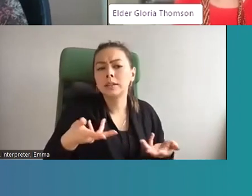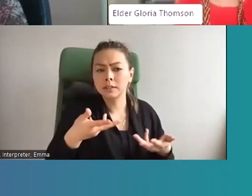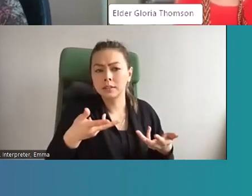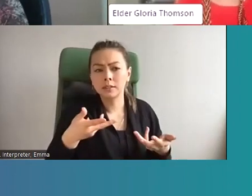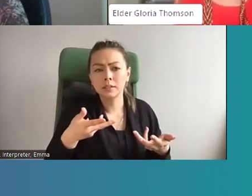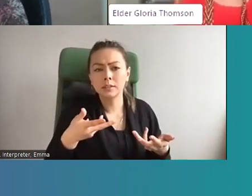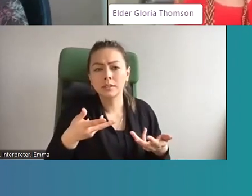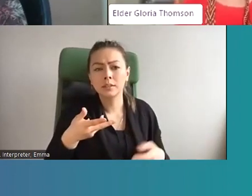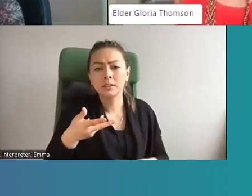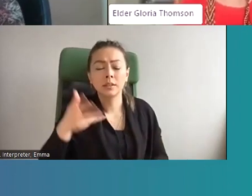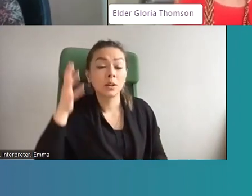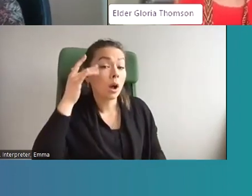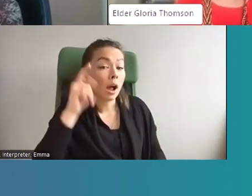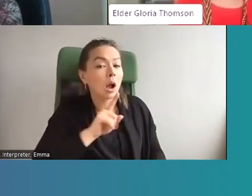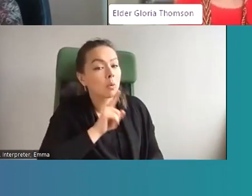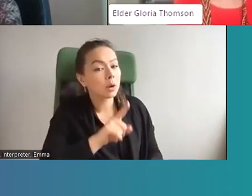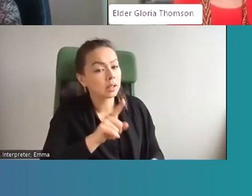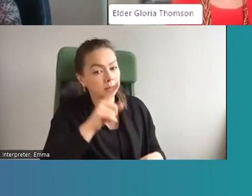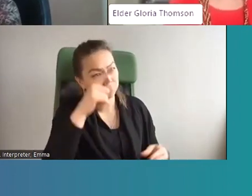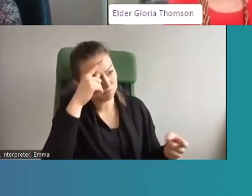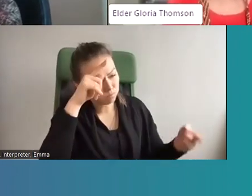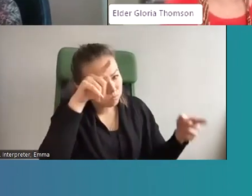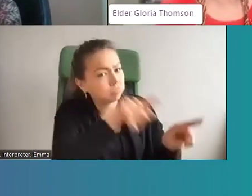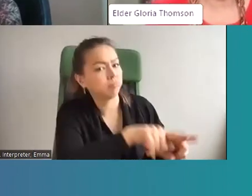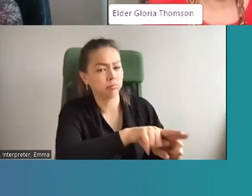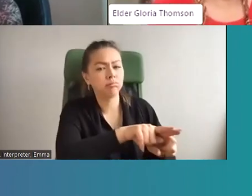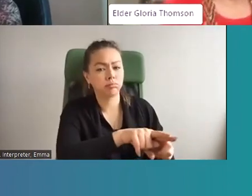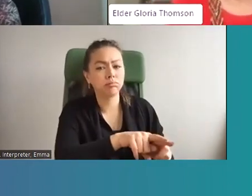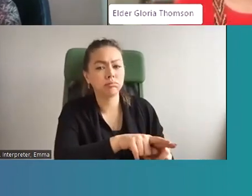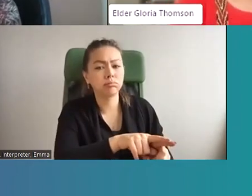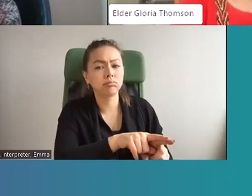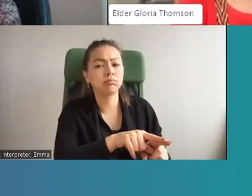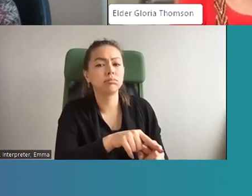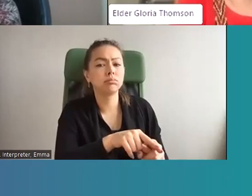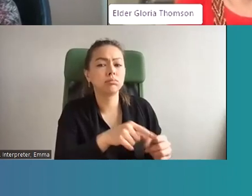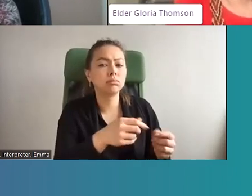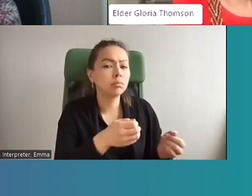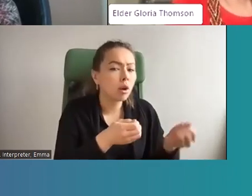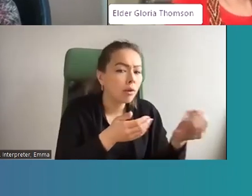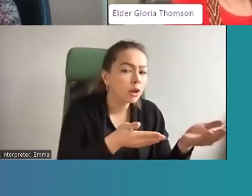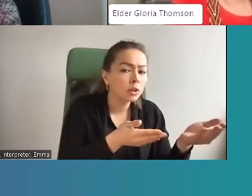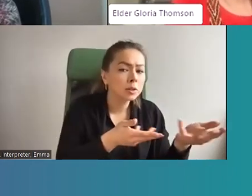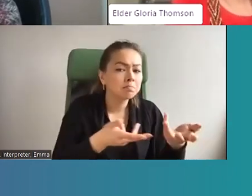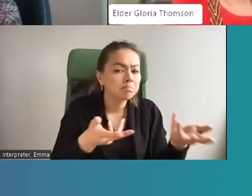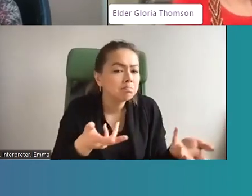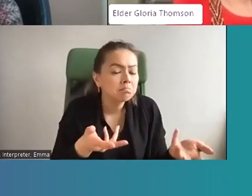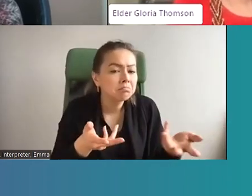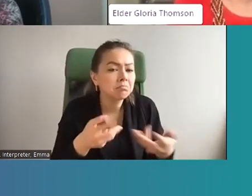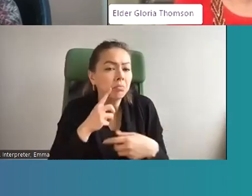it's not it's an agreement. We understand that. Is there something that would be specific for an Inuk